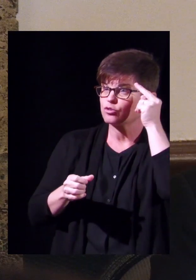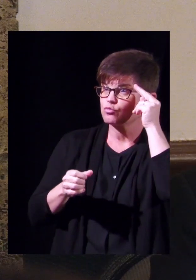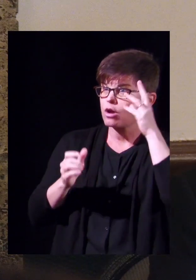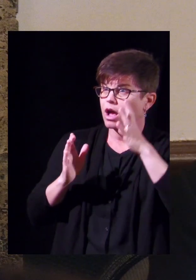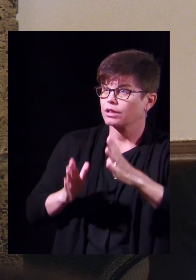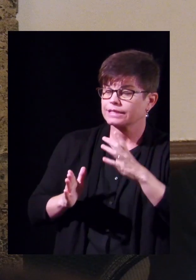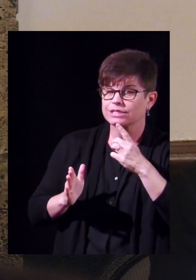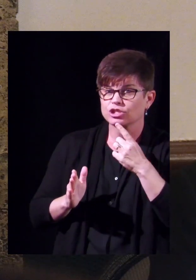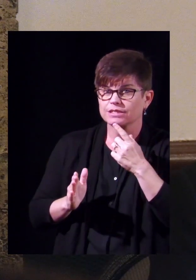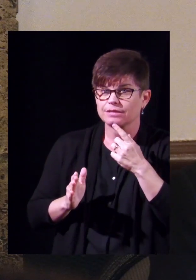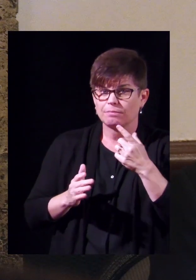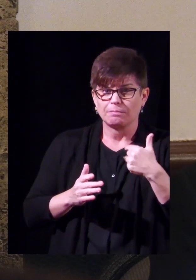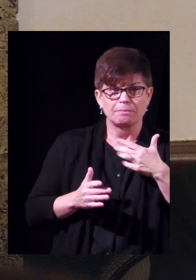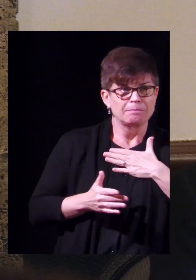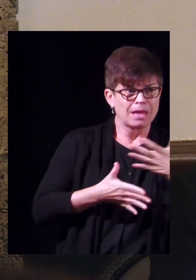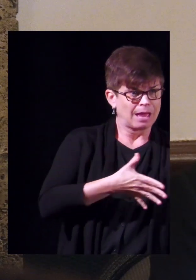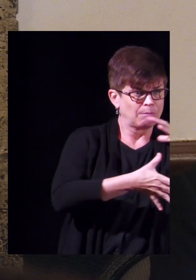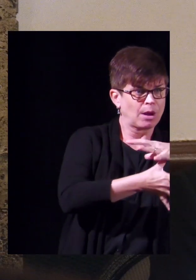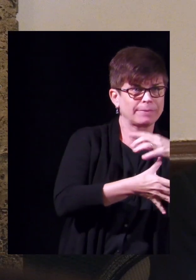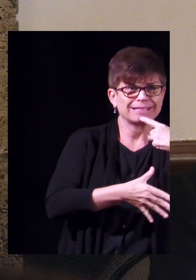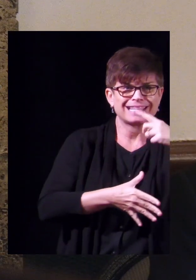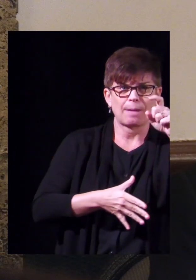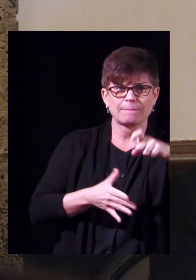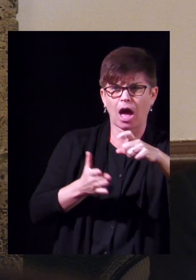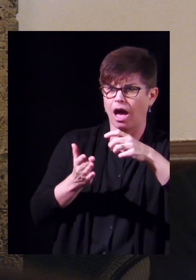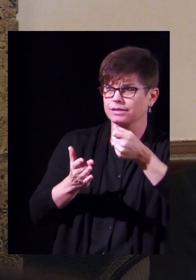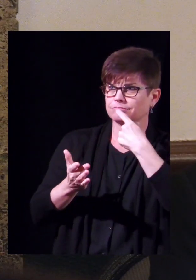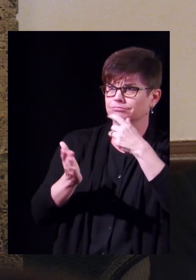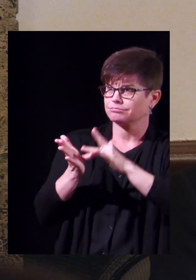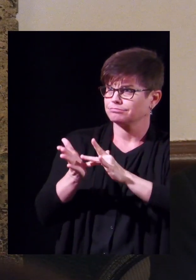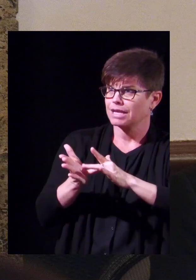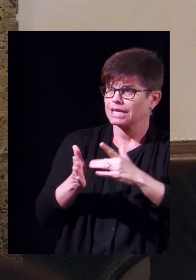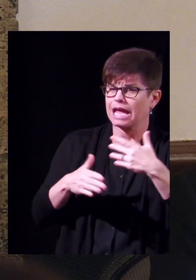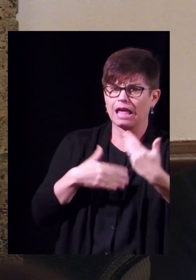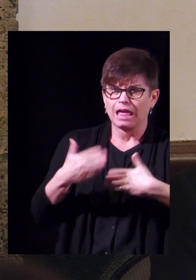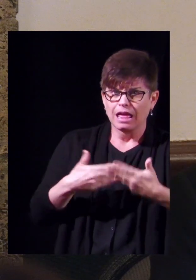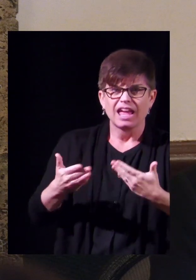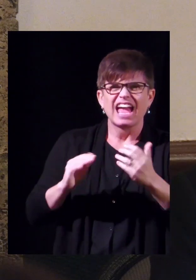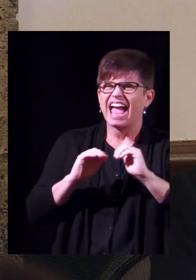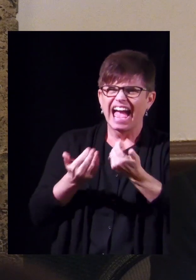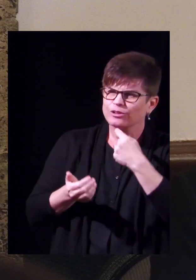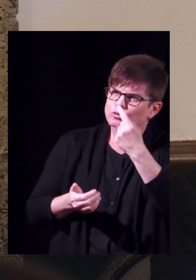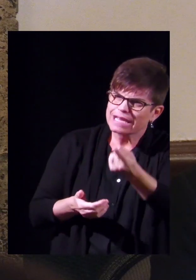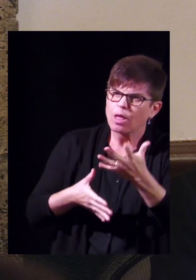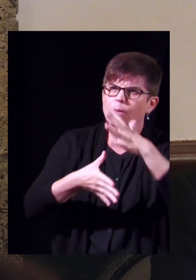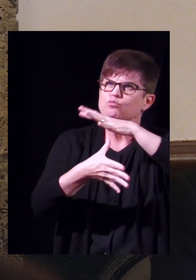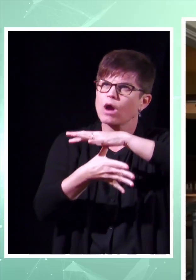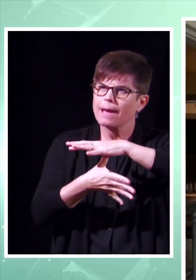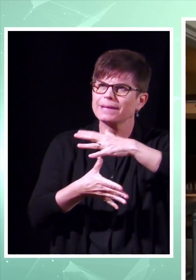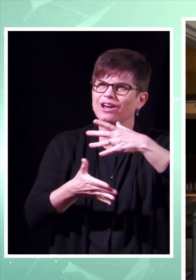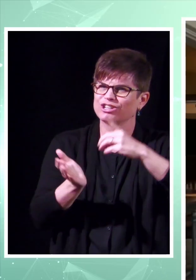wrong because my primary says otherwise." How do we tell the primaries that they are incorrect?